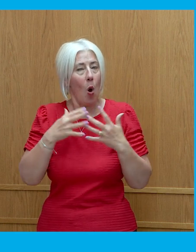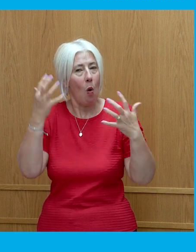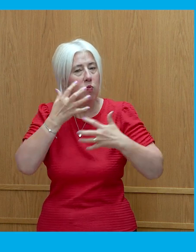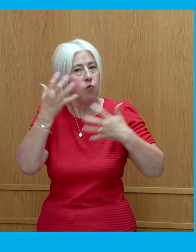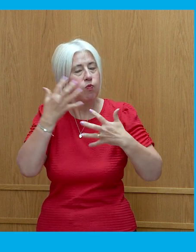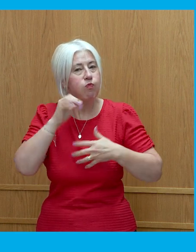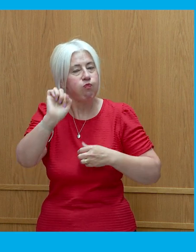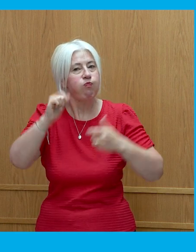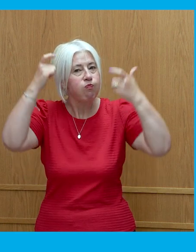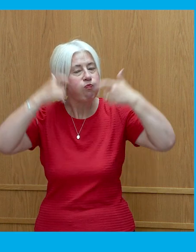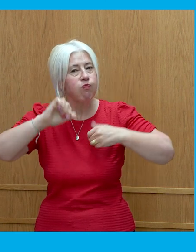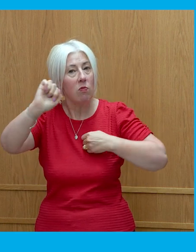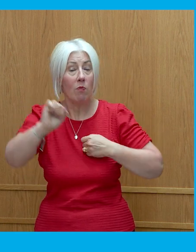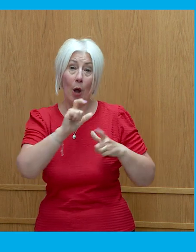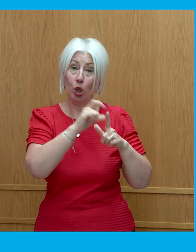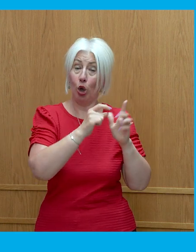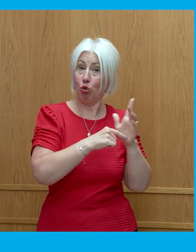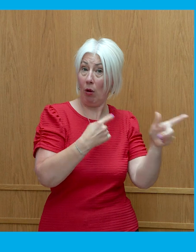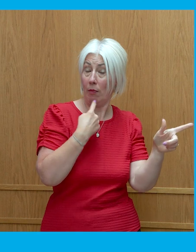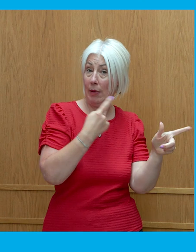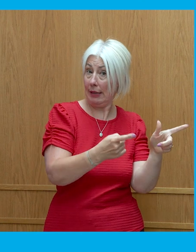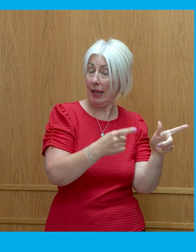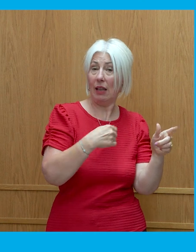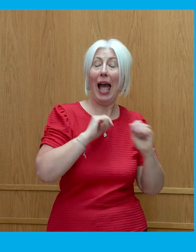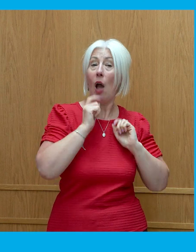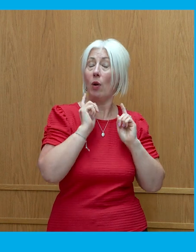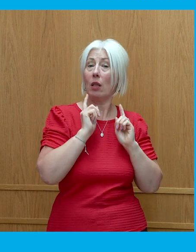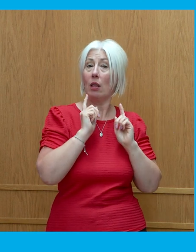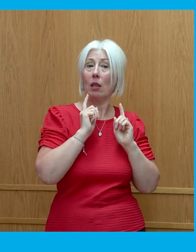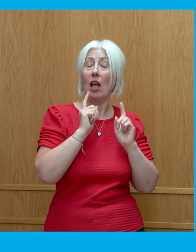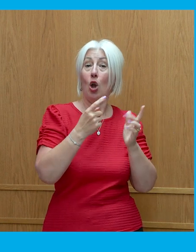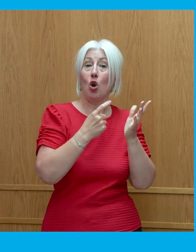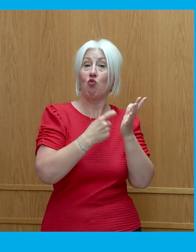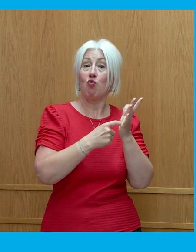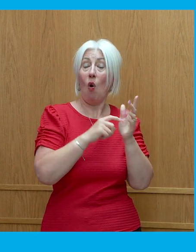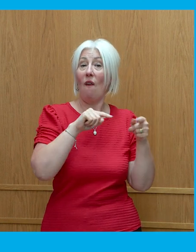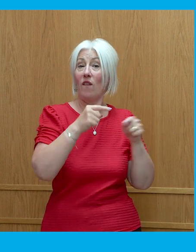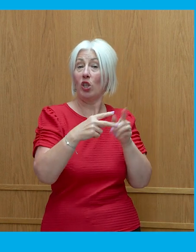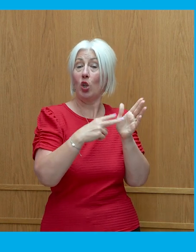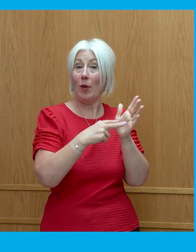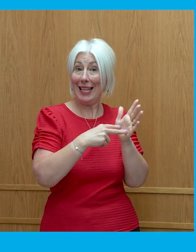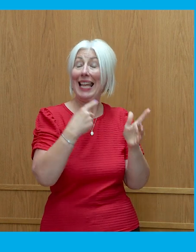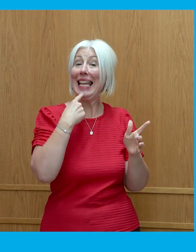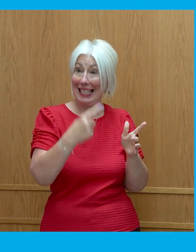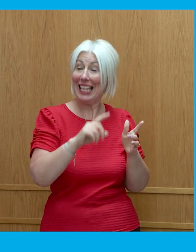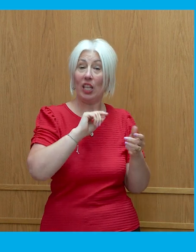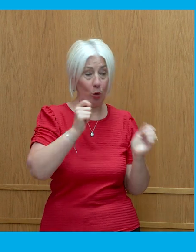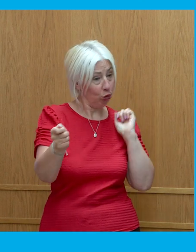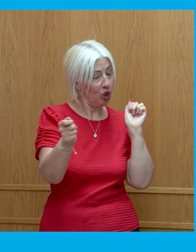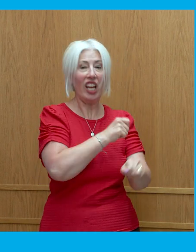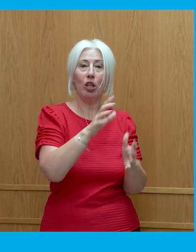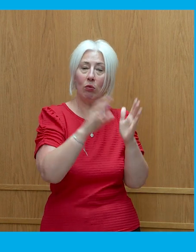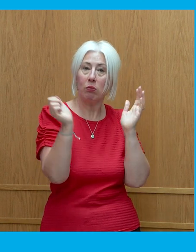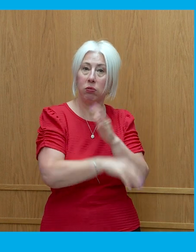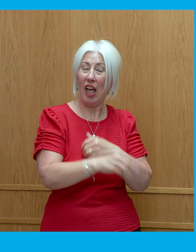And, you know, Donald Trump said that he would appoint, you know, he would overturn Roe v. Wade. He got to appoint three Supreme Court justices, which was a